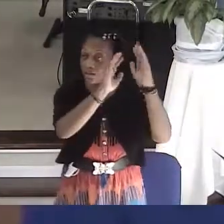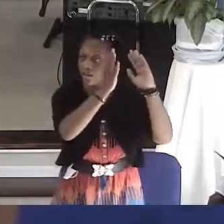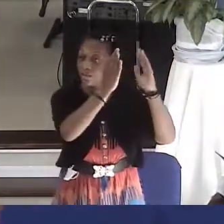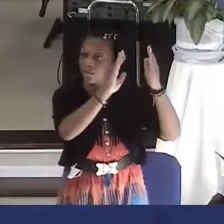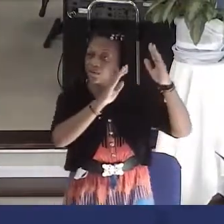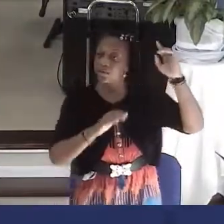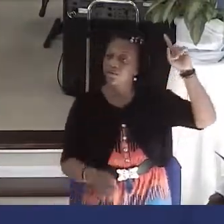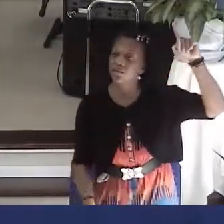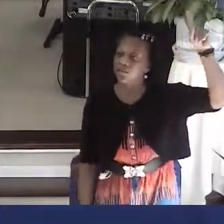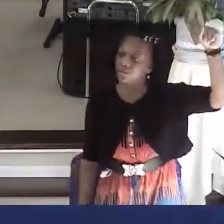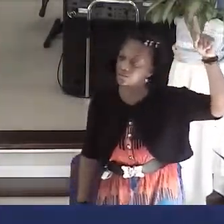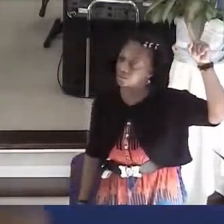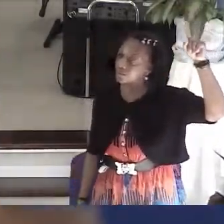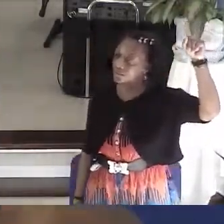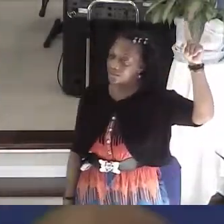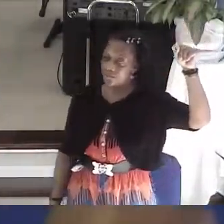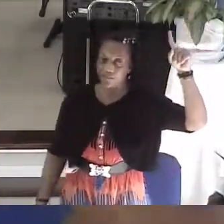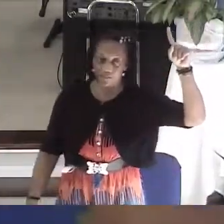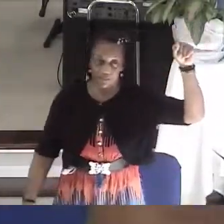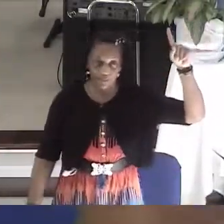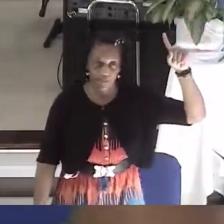None like you.